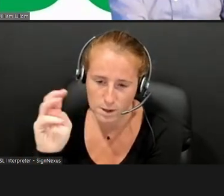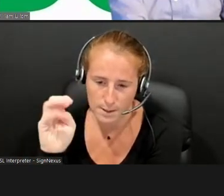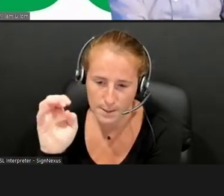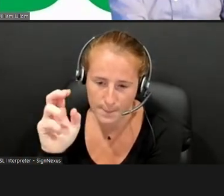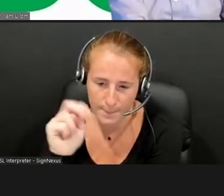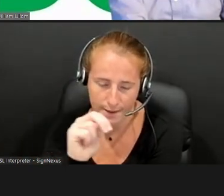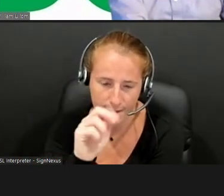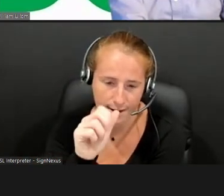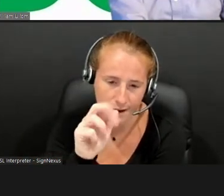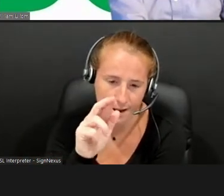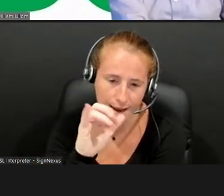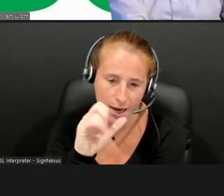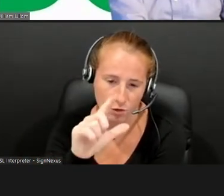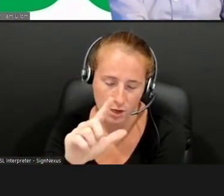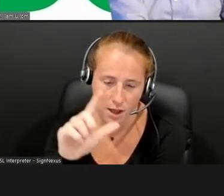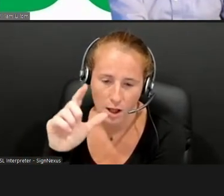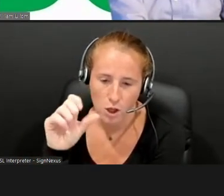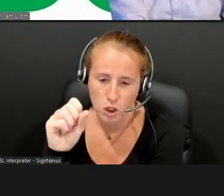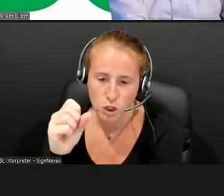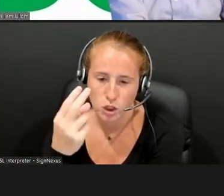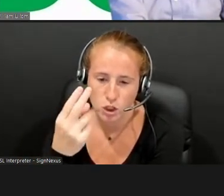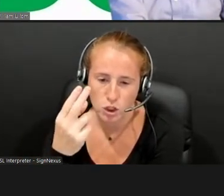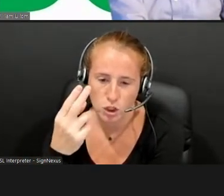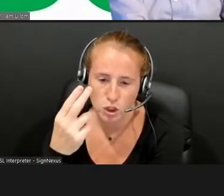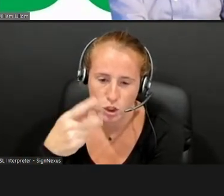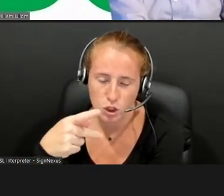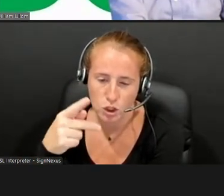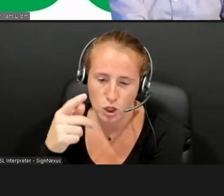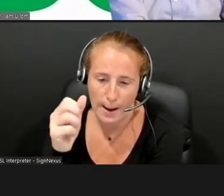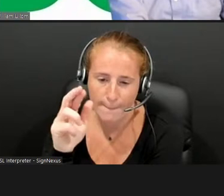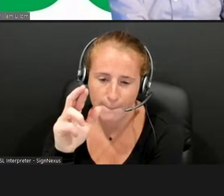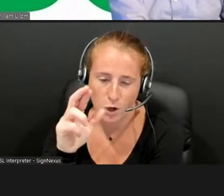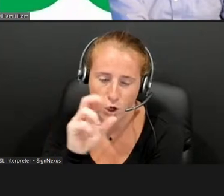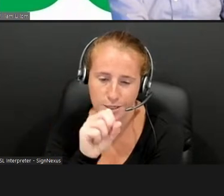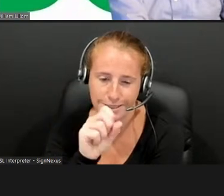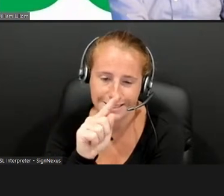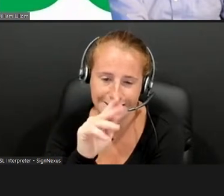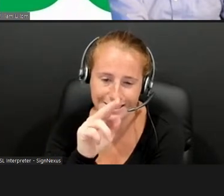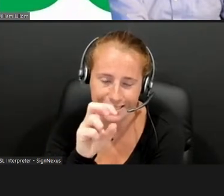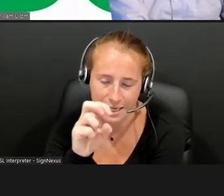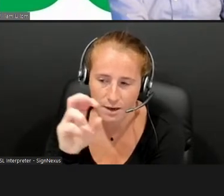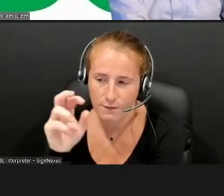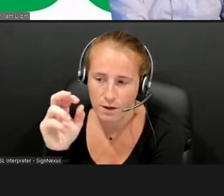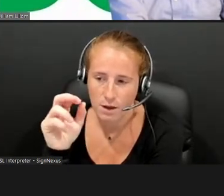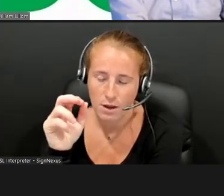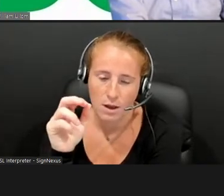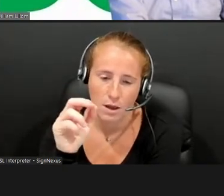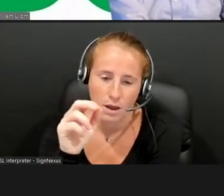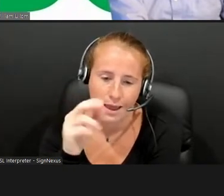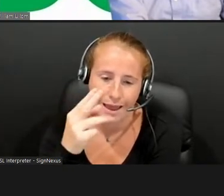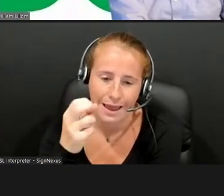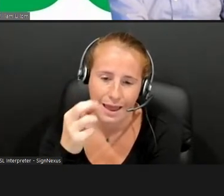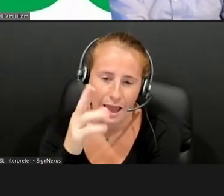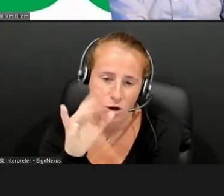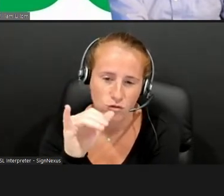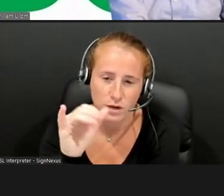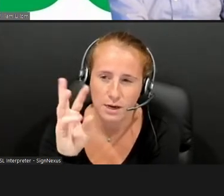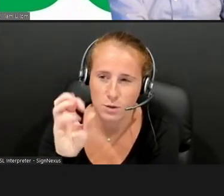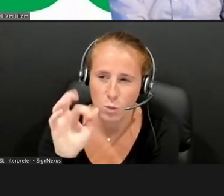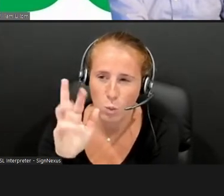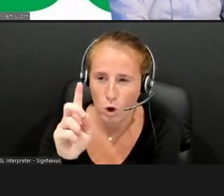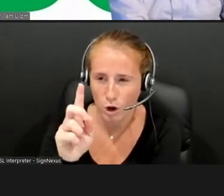Ariel Shaffer Steve Azor Henry Ward